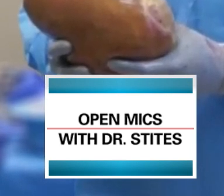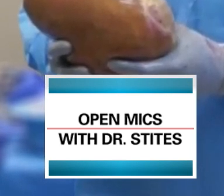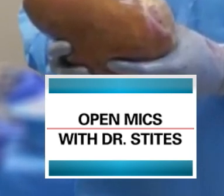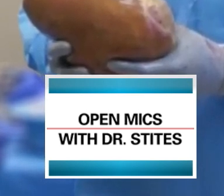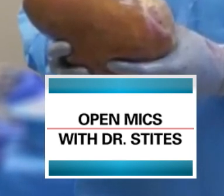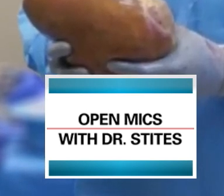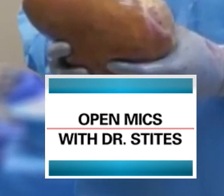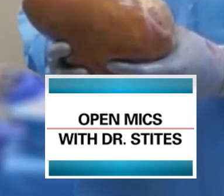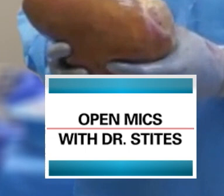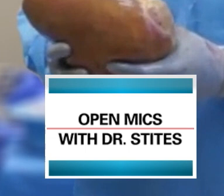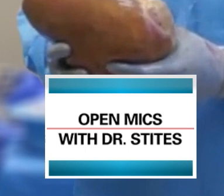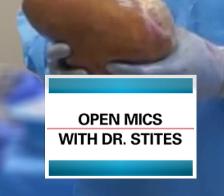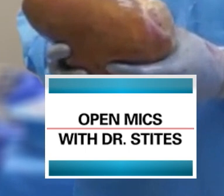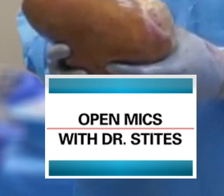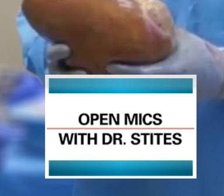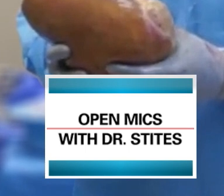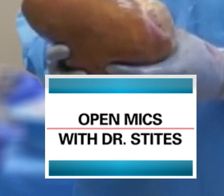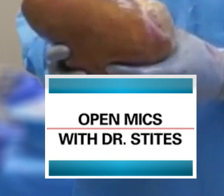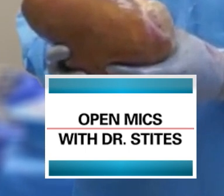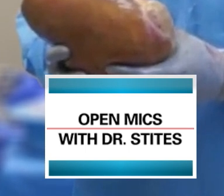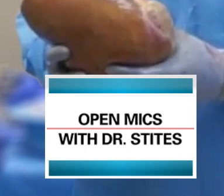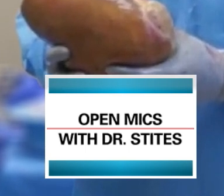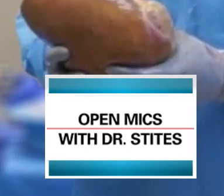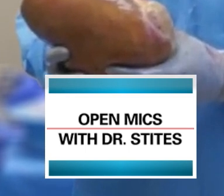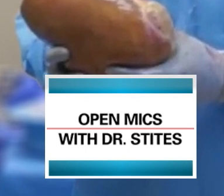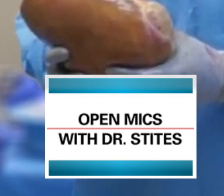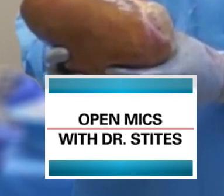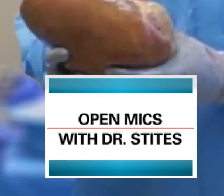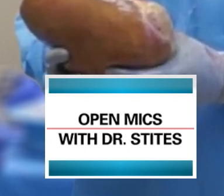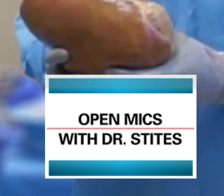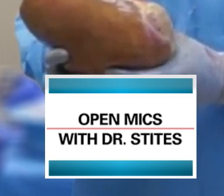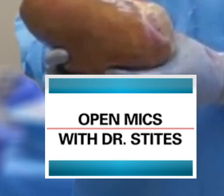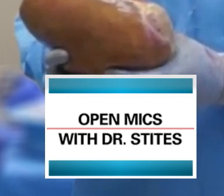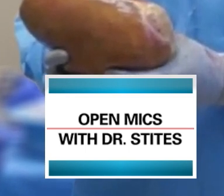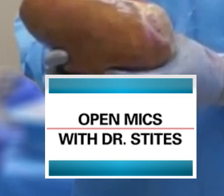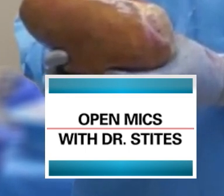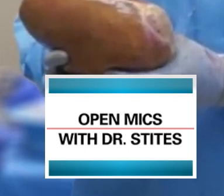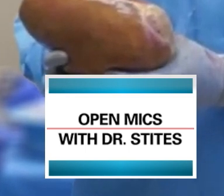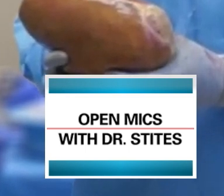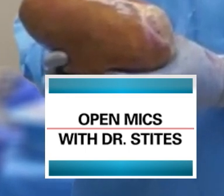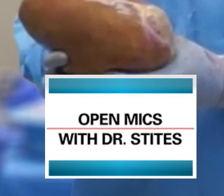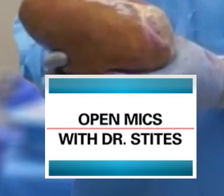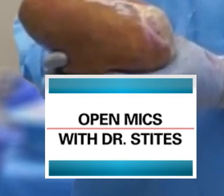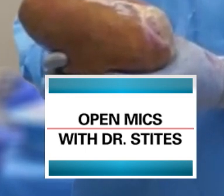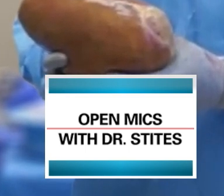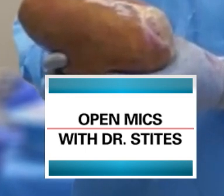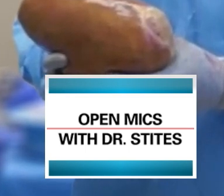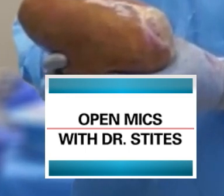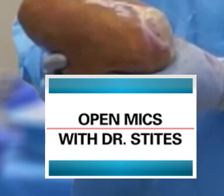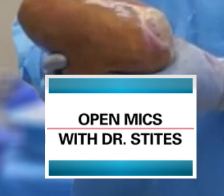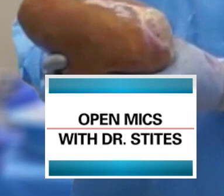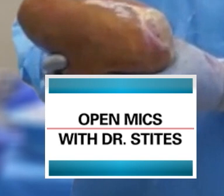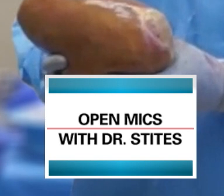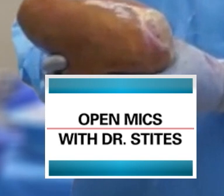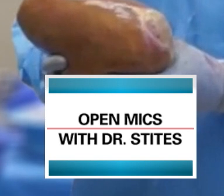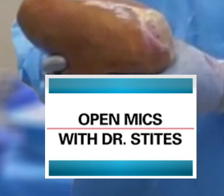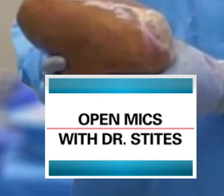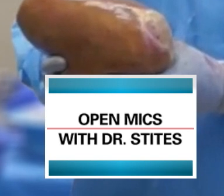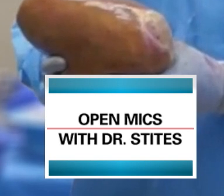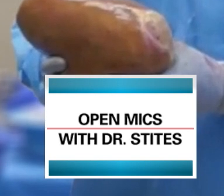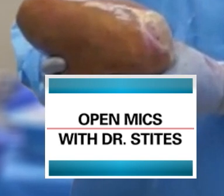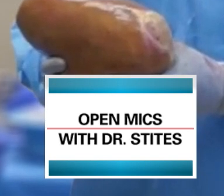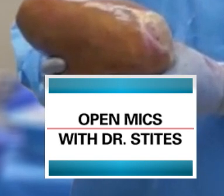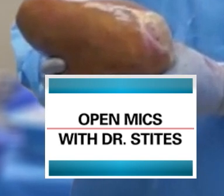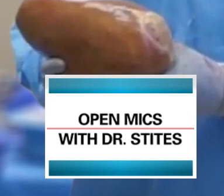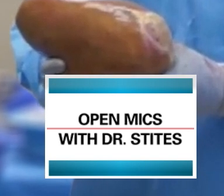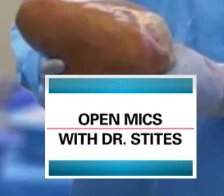number of organs that are not used, and we call those discards. And what's the reason for that, we believe, is because the